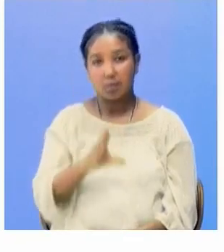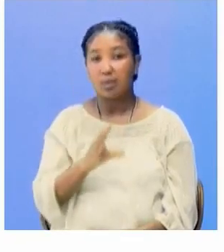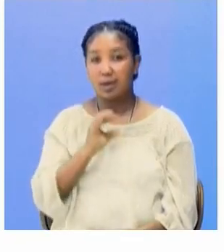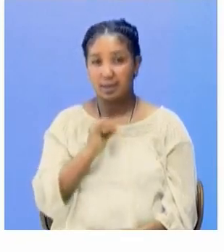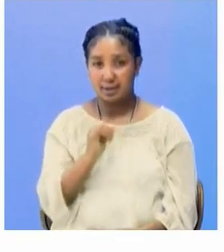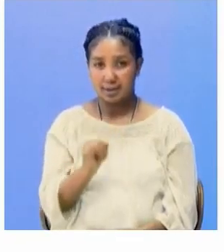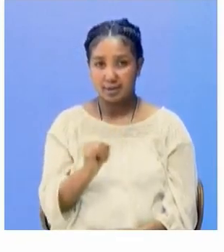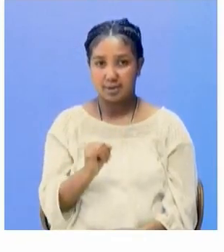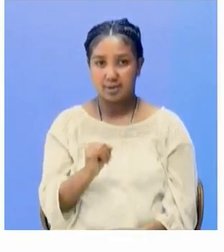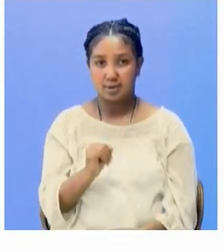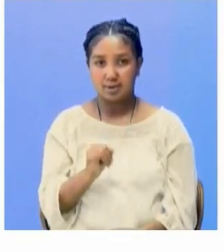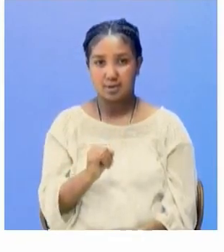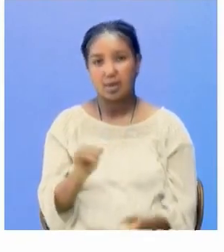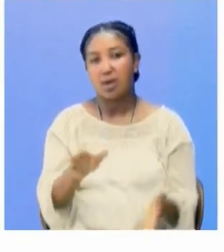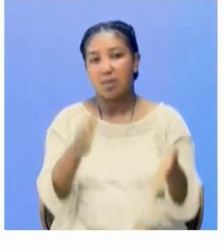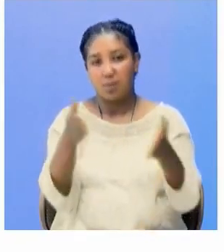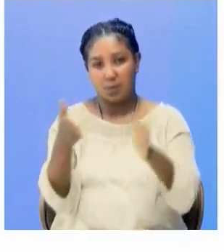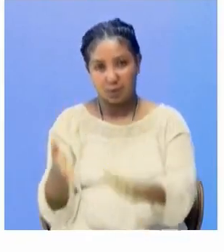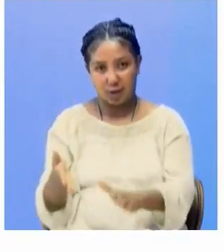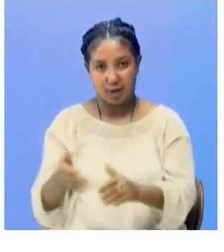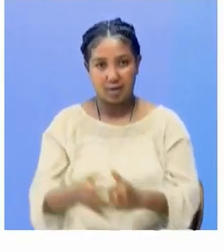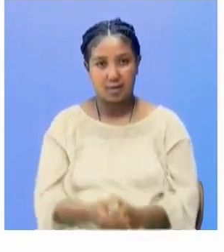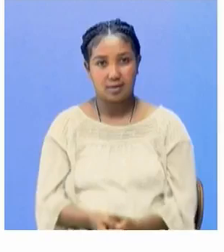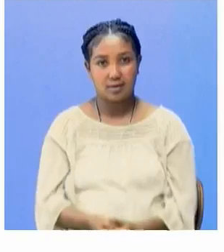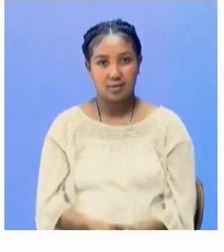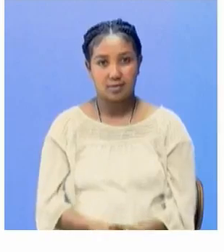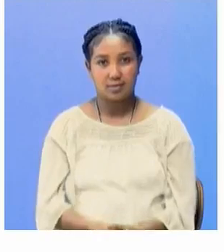is mortal.